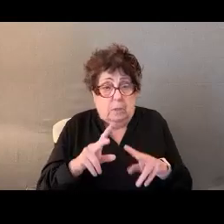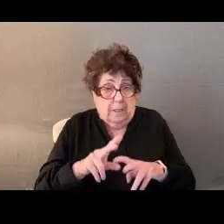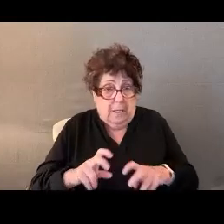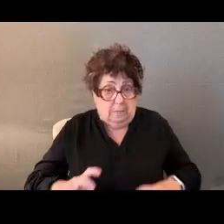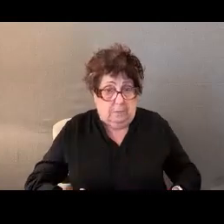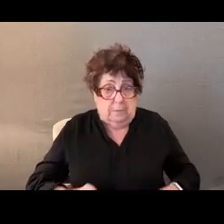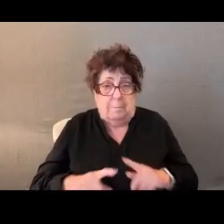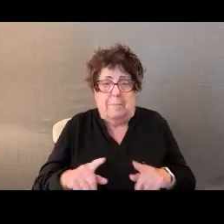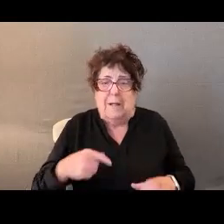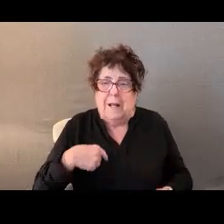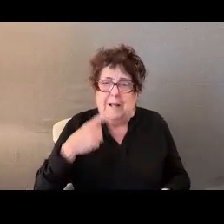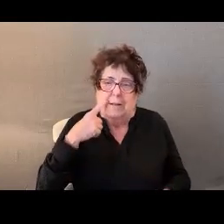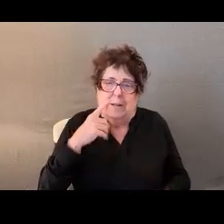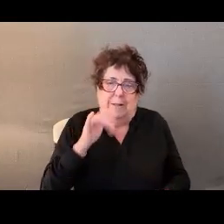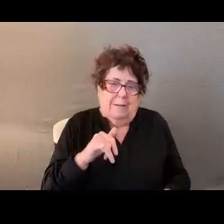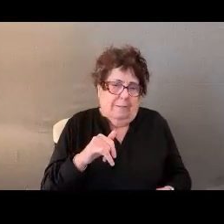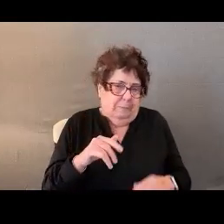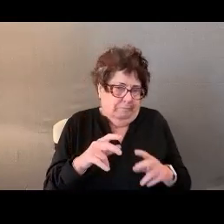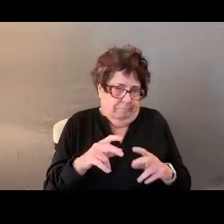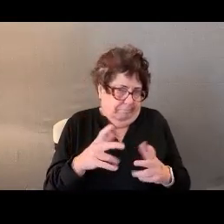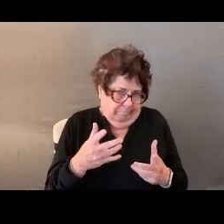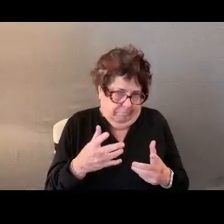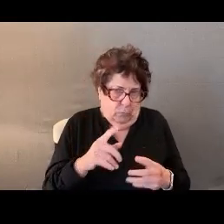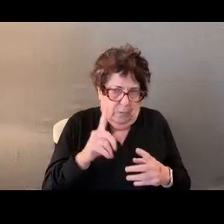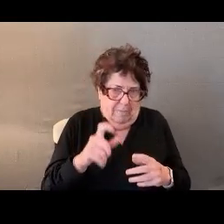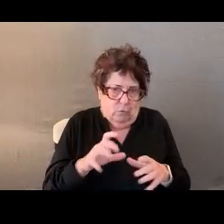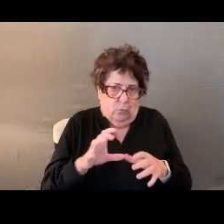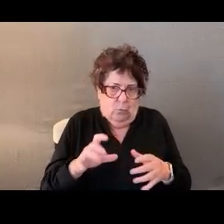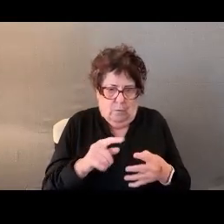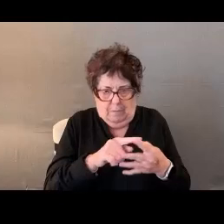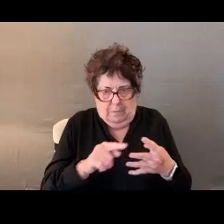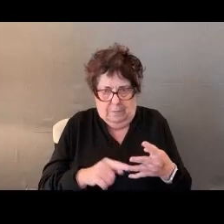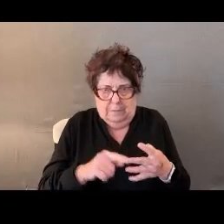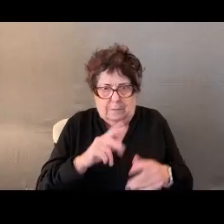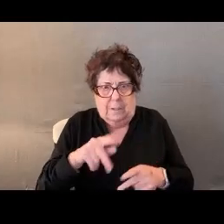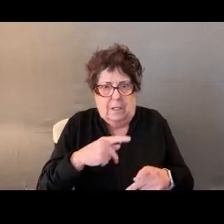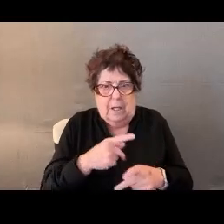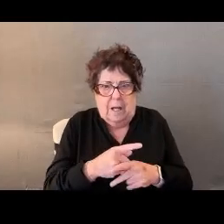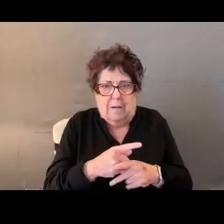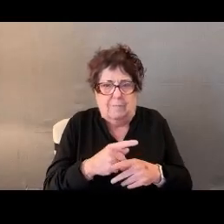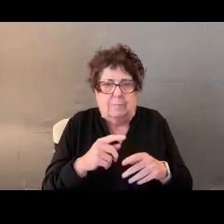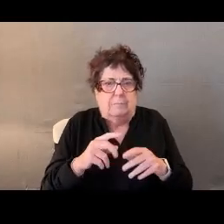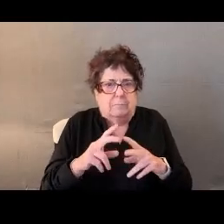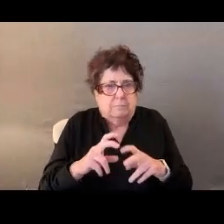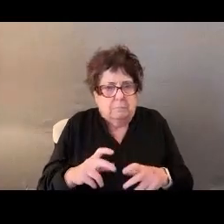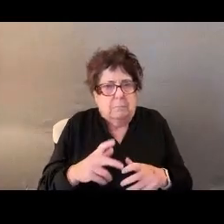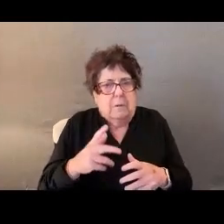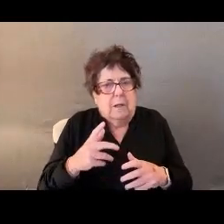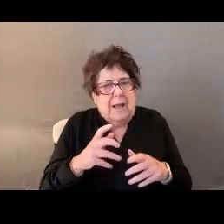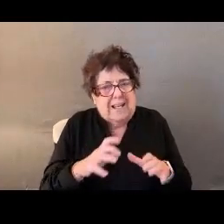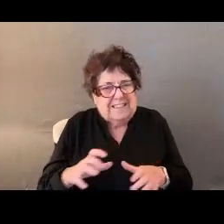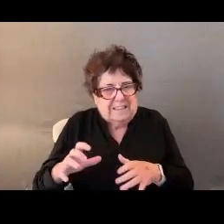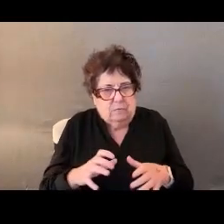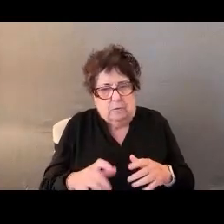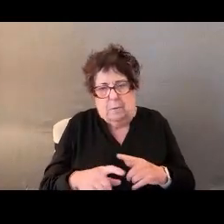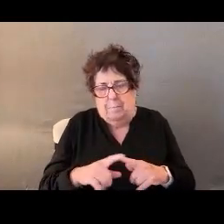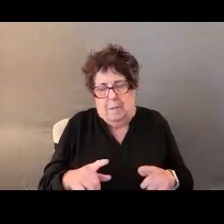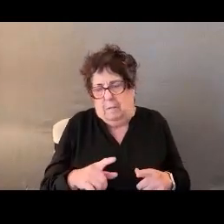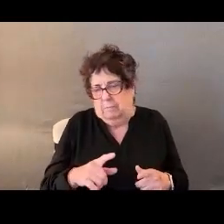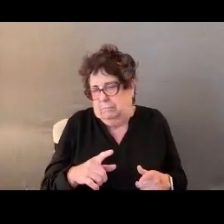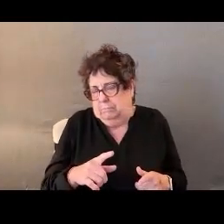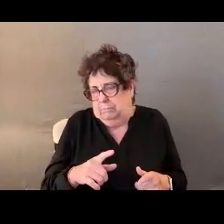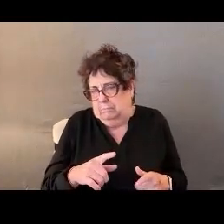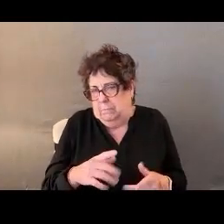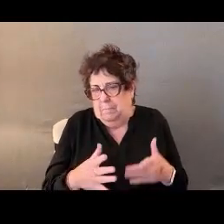of access activities. It's not necessarily going to give you the nuanced level of detail to say exactly what those activities, what those very